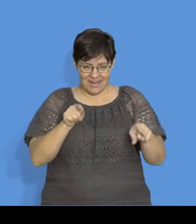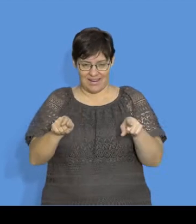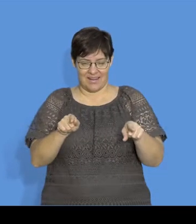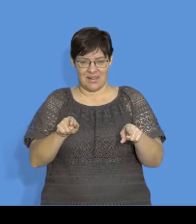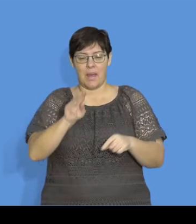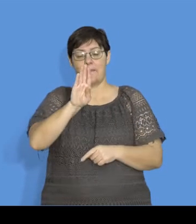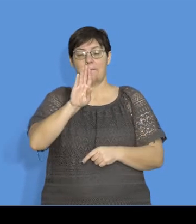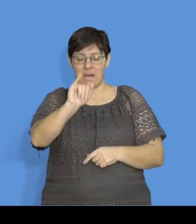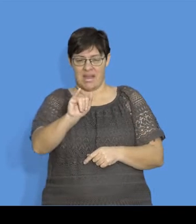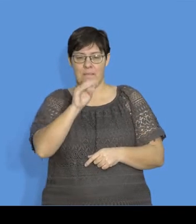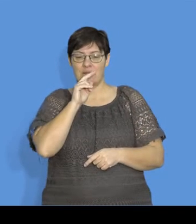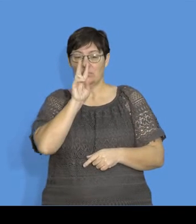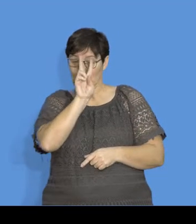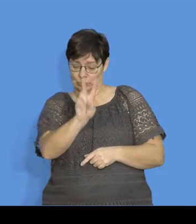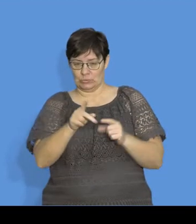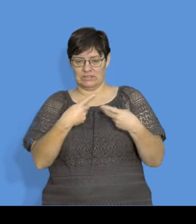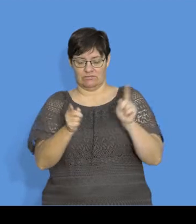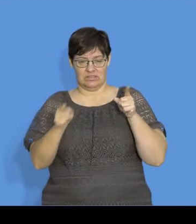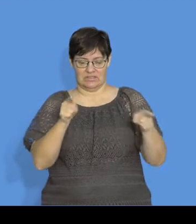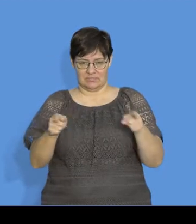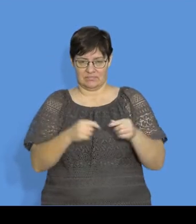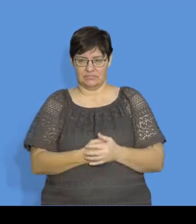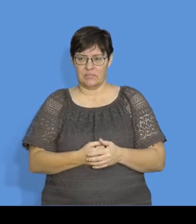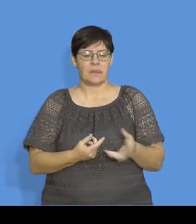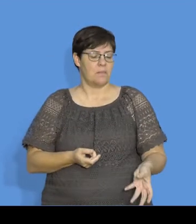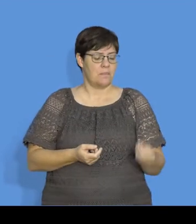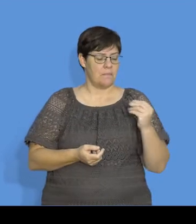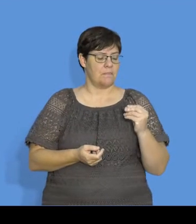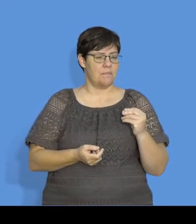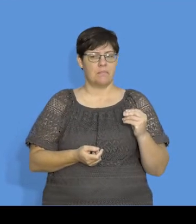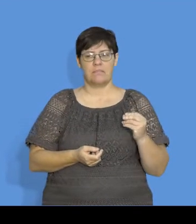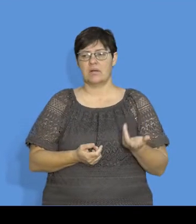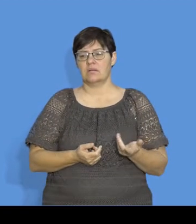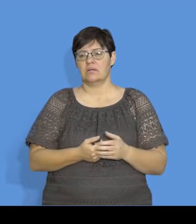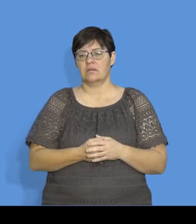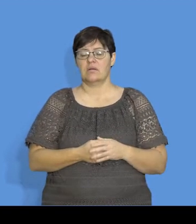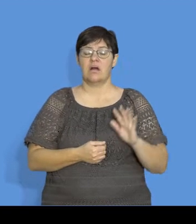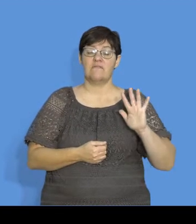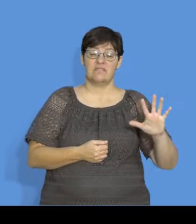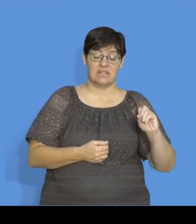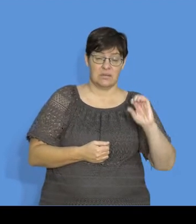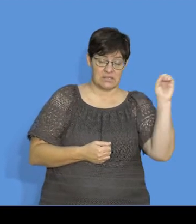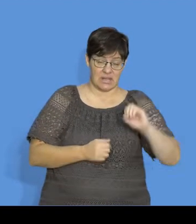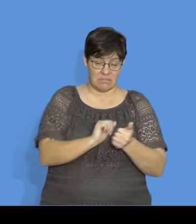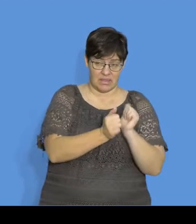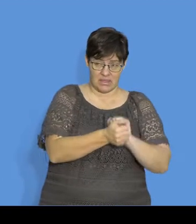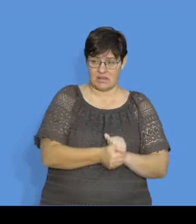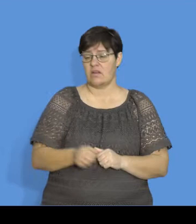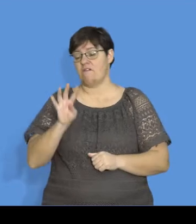about 2 bivariate data and 50%, 44% physical science,